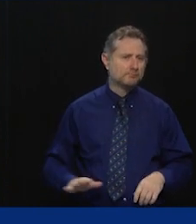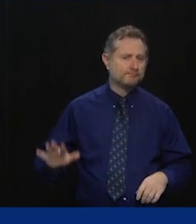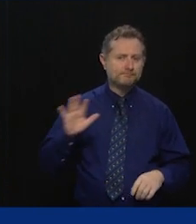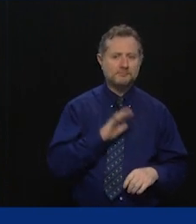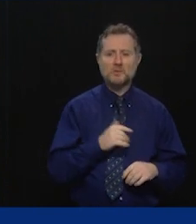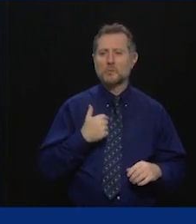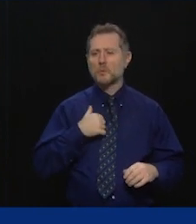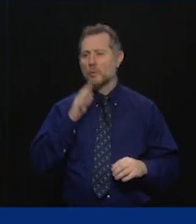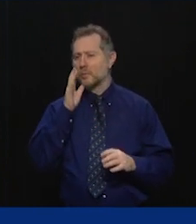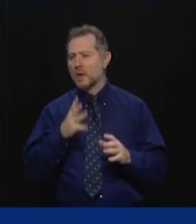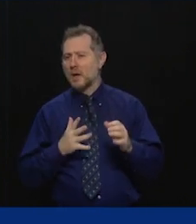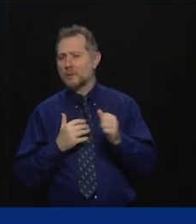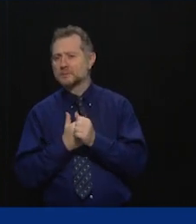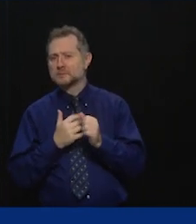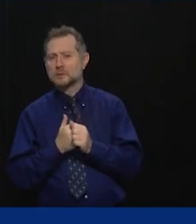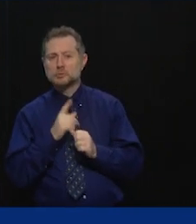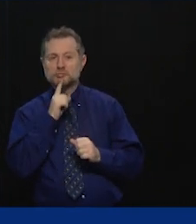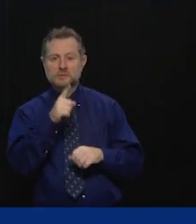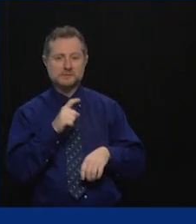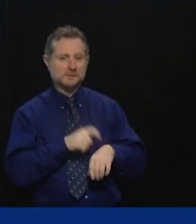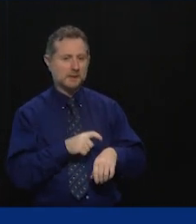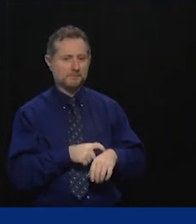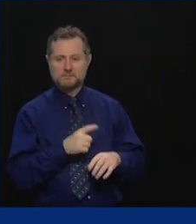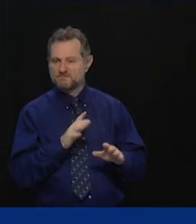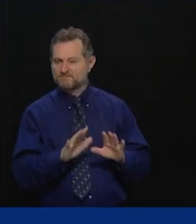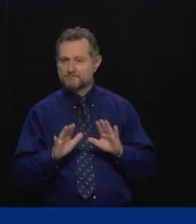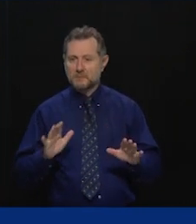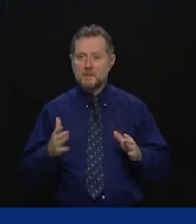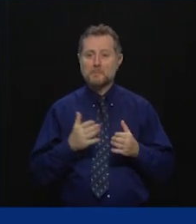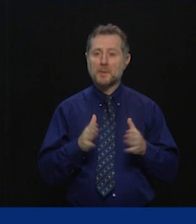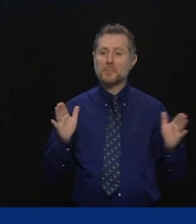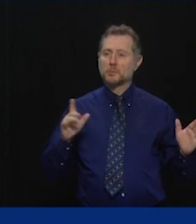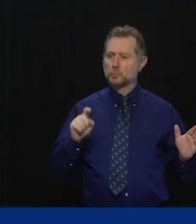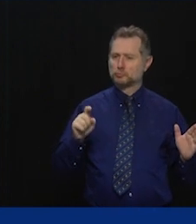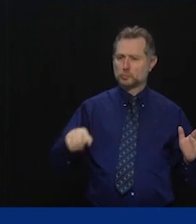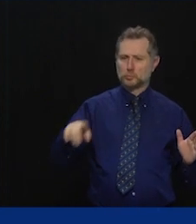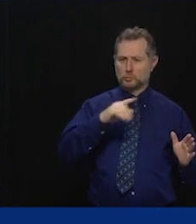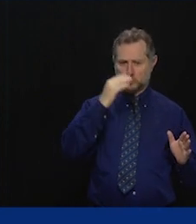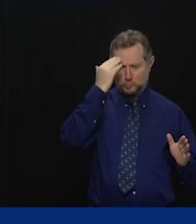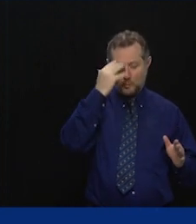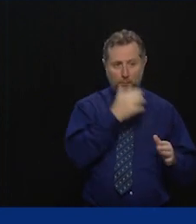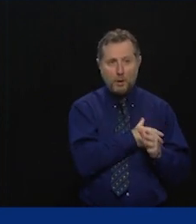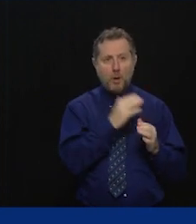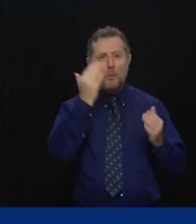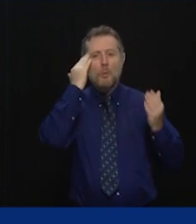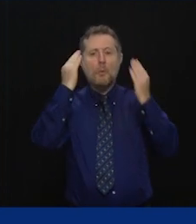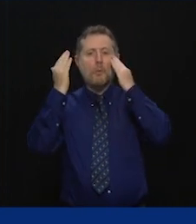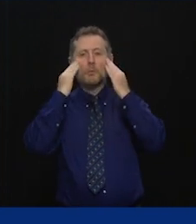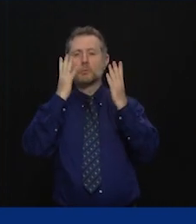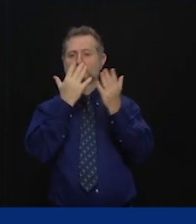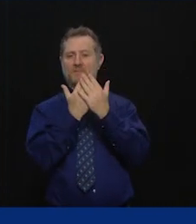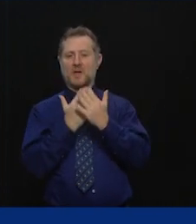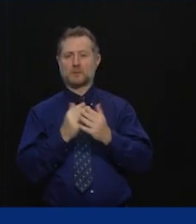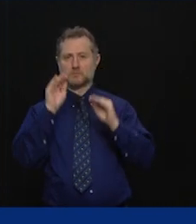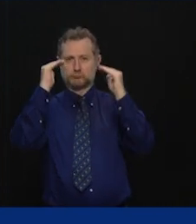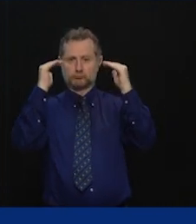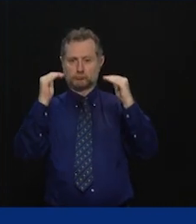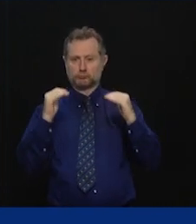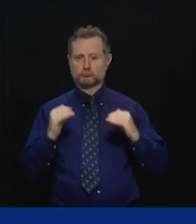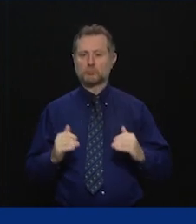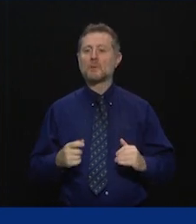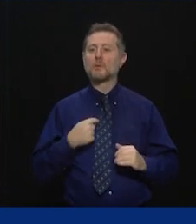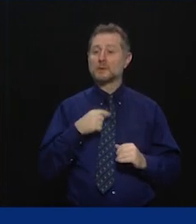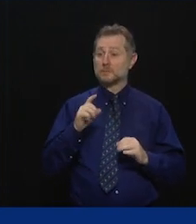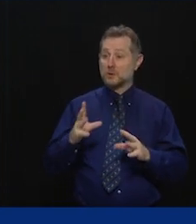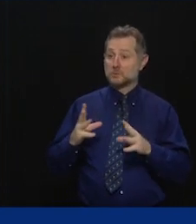time. And let the public be empowered to understand, what fact-based education looks like. I'm getting this data. I